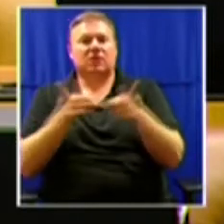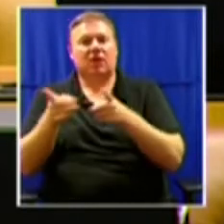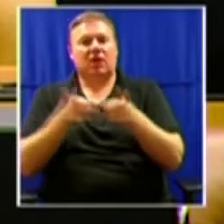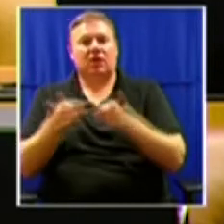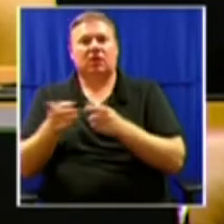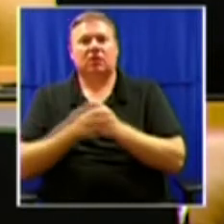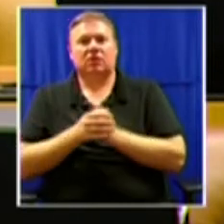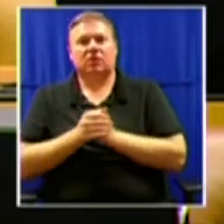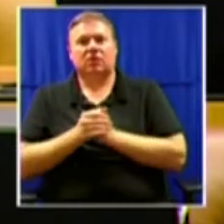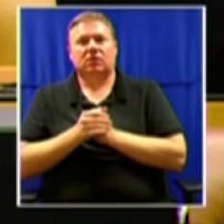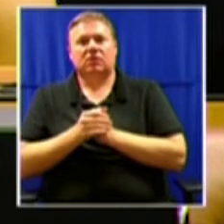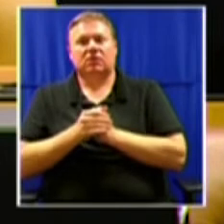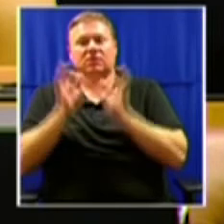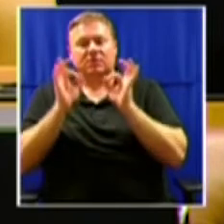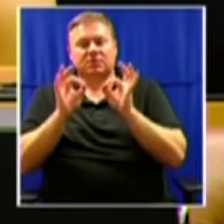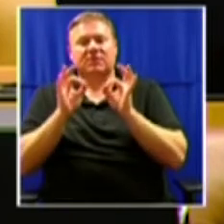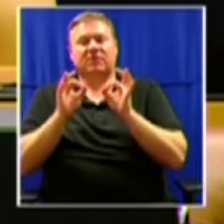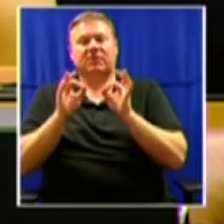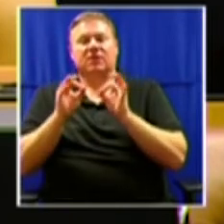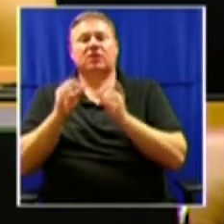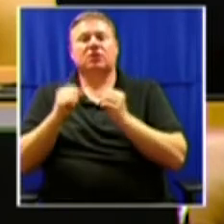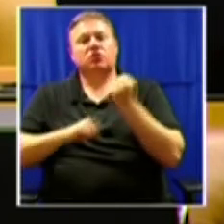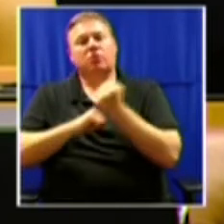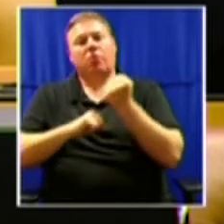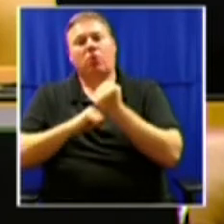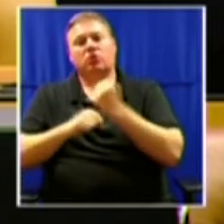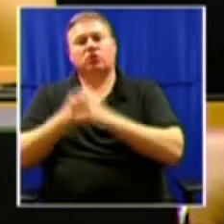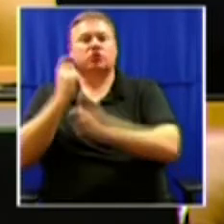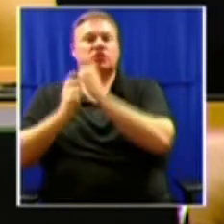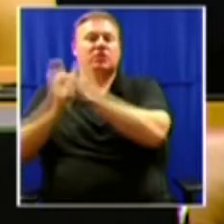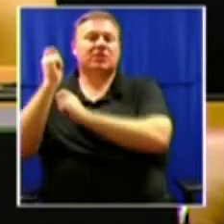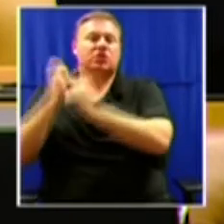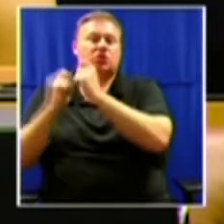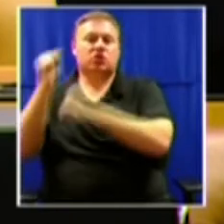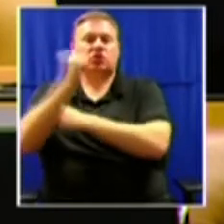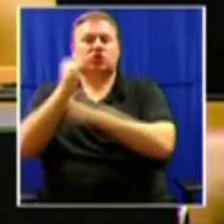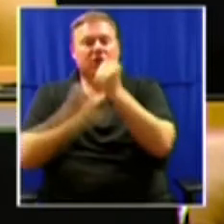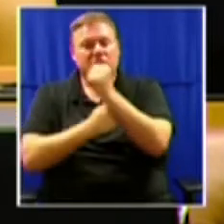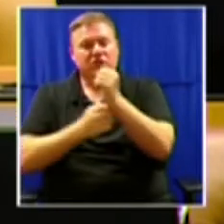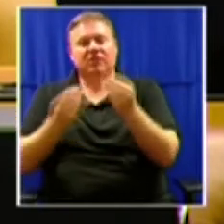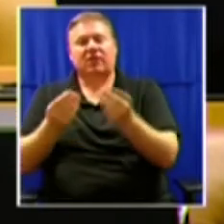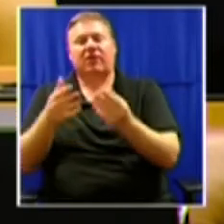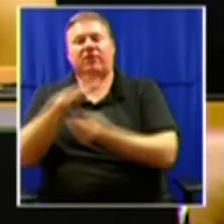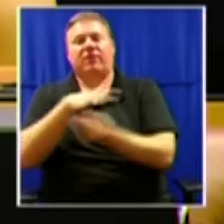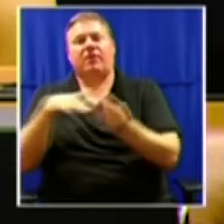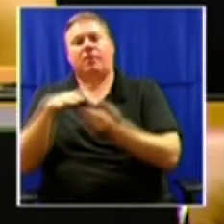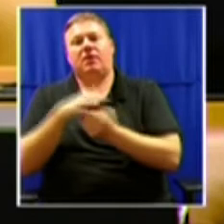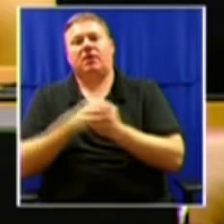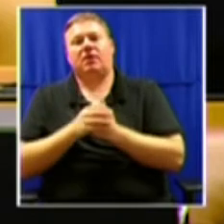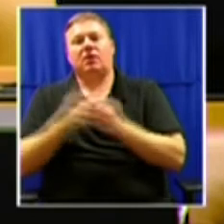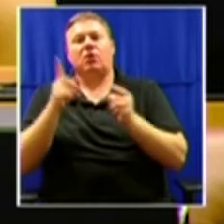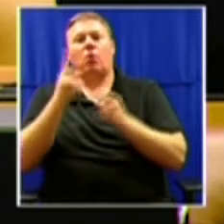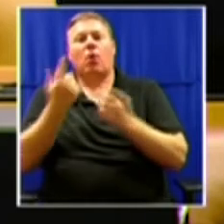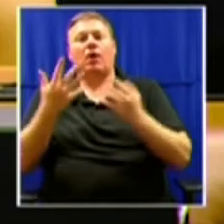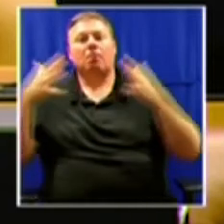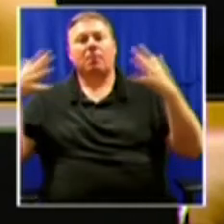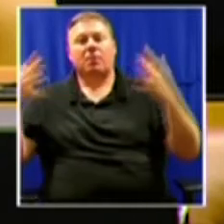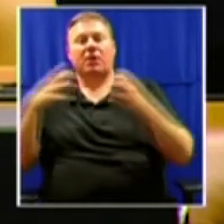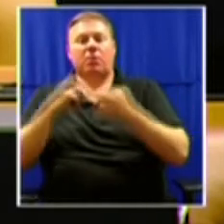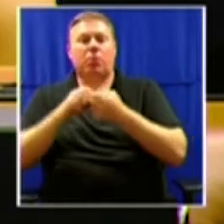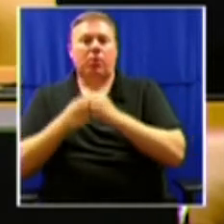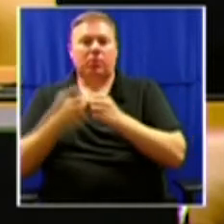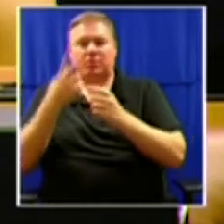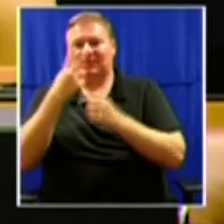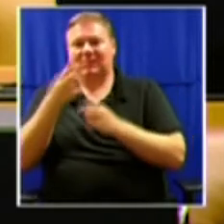support of the traditional structures, especially the support of the families. One major problem that we face on the gender-based